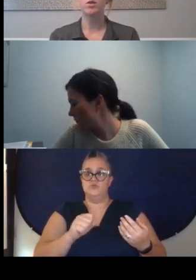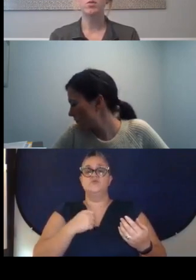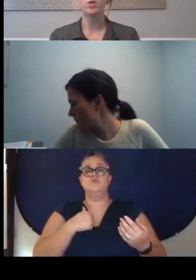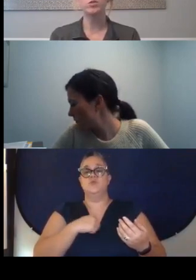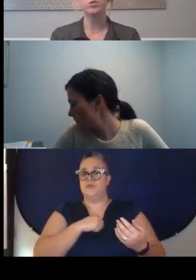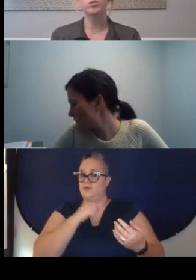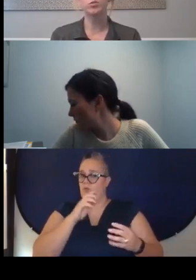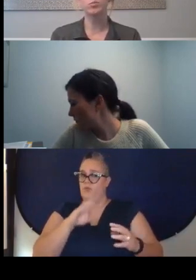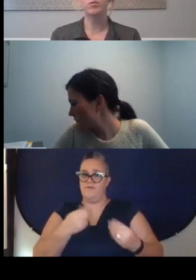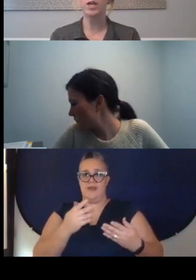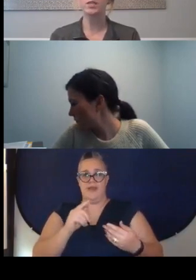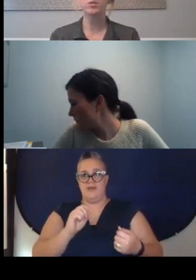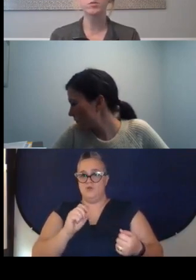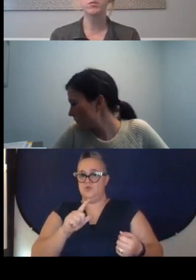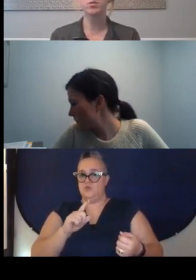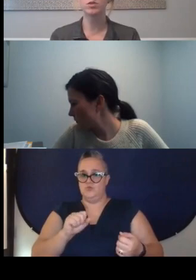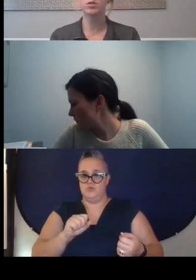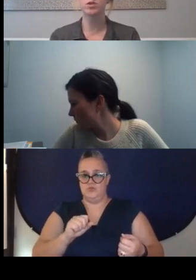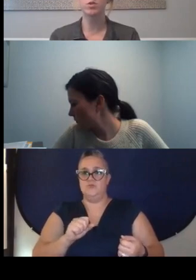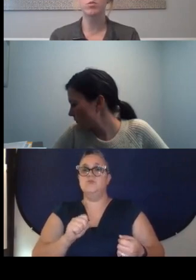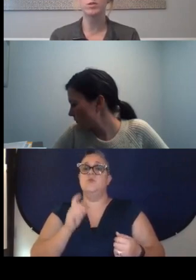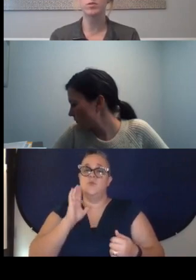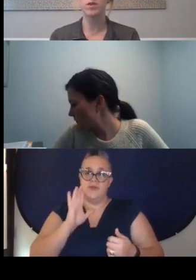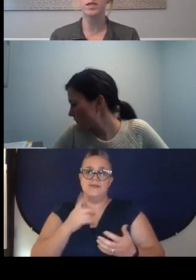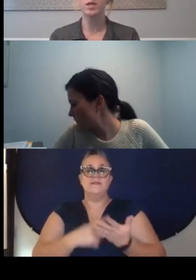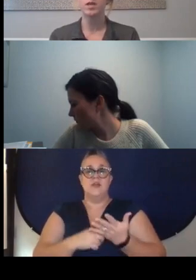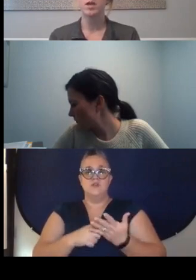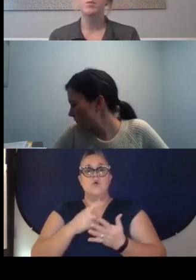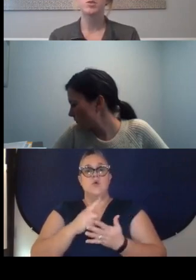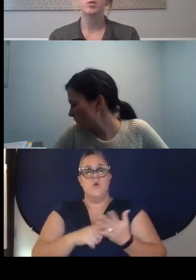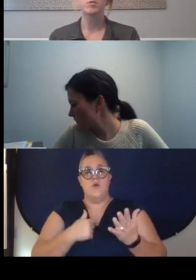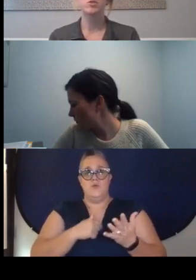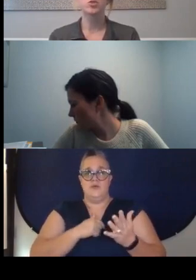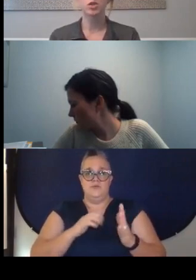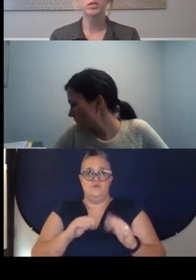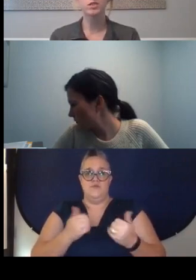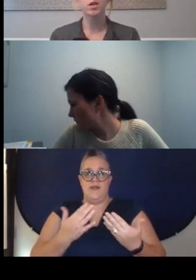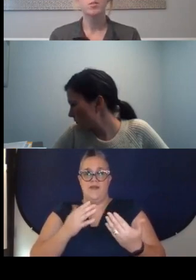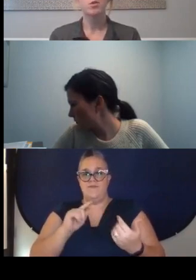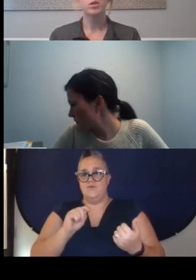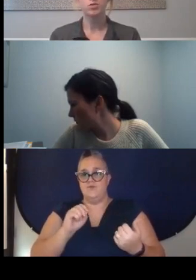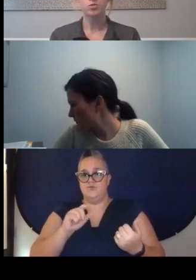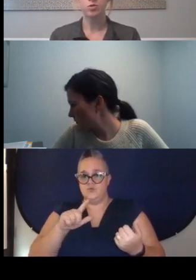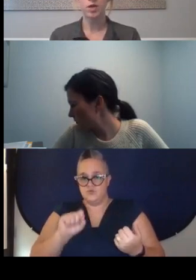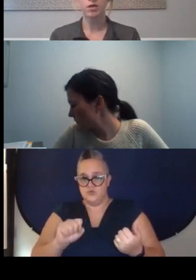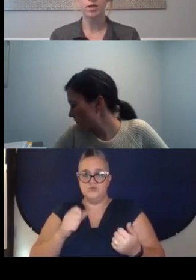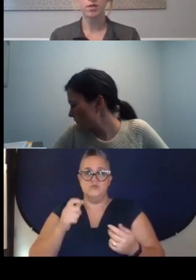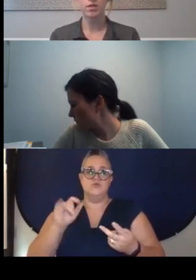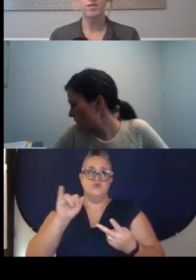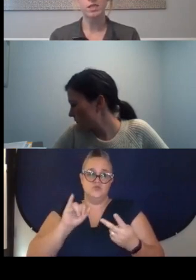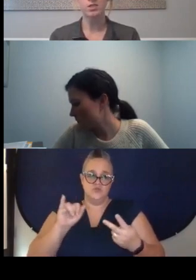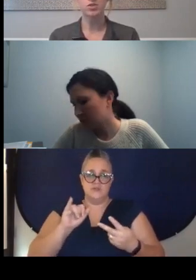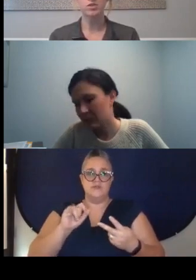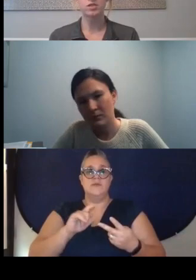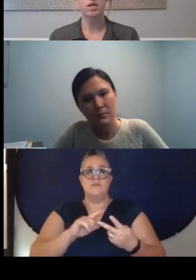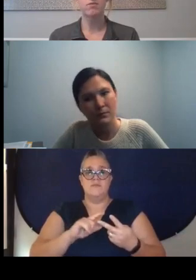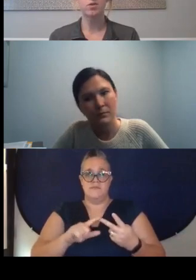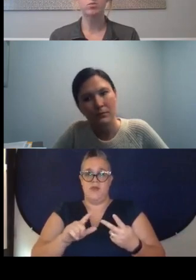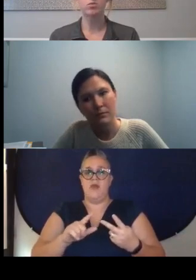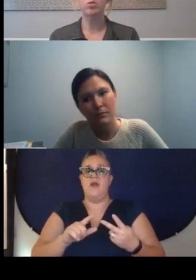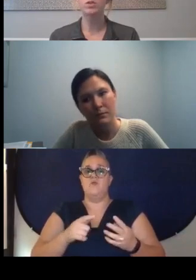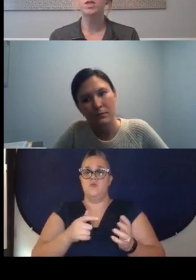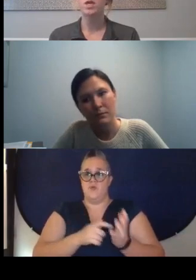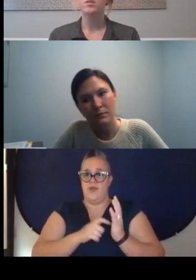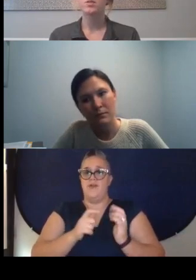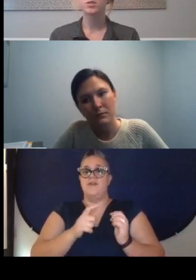on what we do provide in terms of tools, or what we provide in terms of insurance, but we do require that the technicians does have